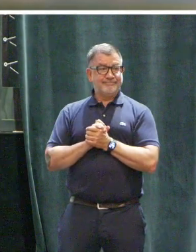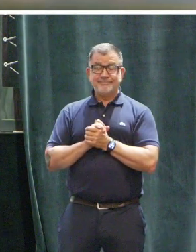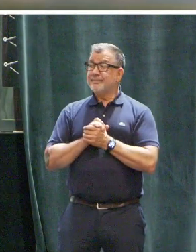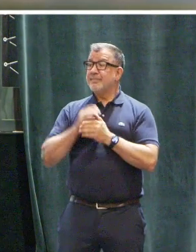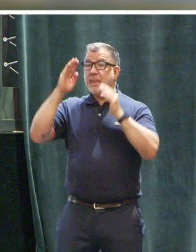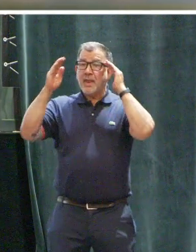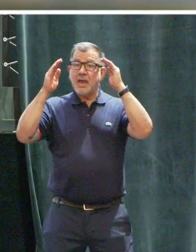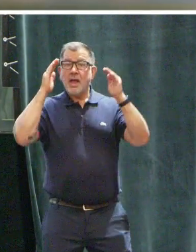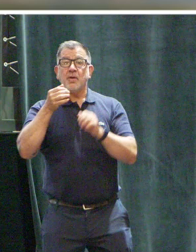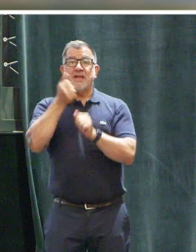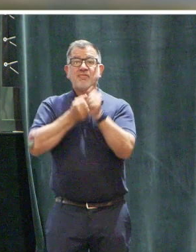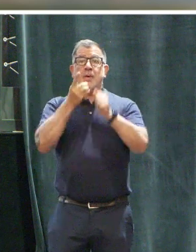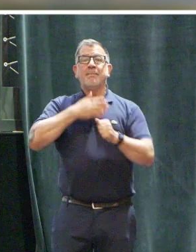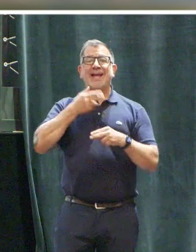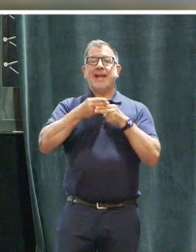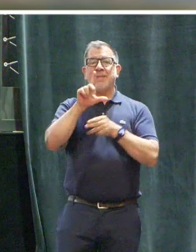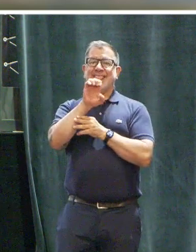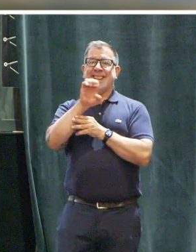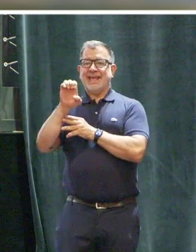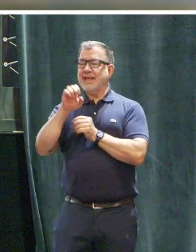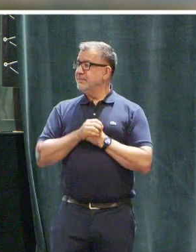Hi, everyone. My name is Lee. Thank you, Rachel.